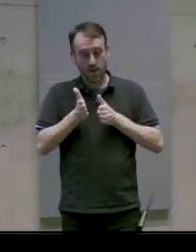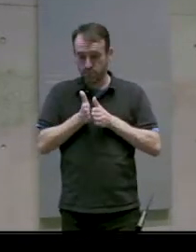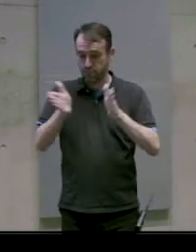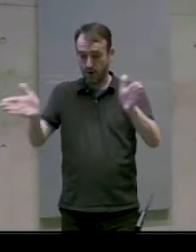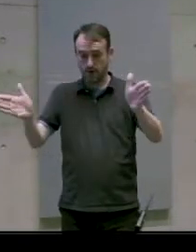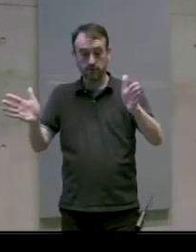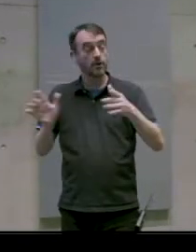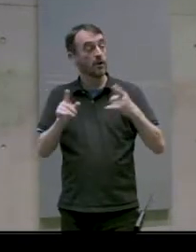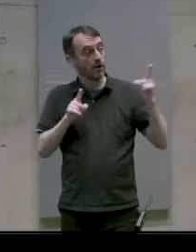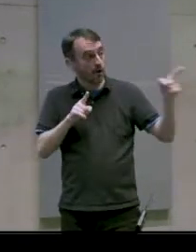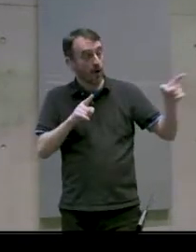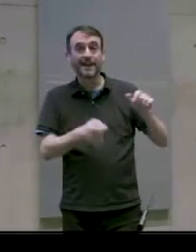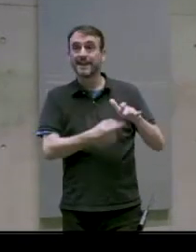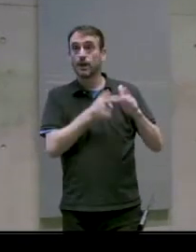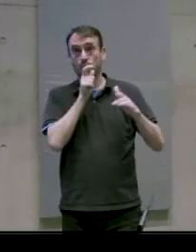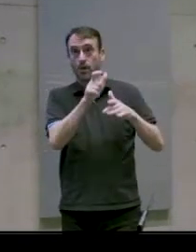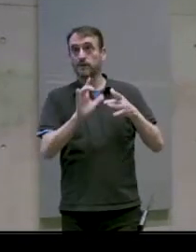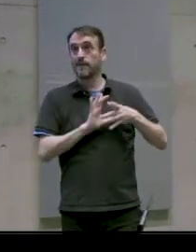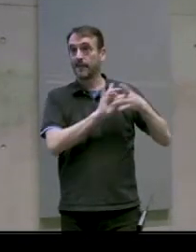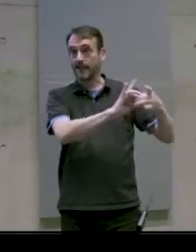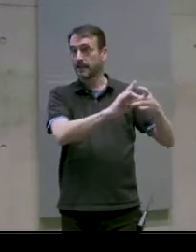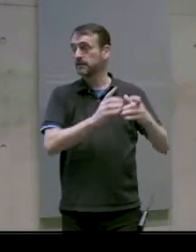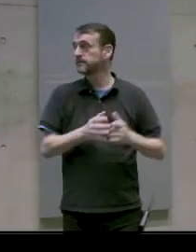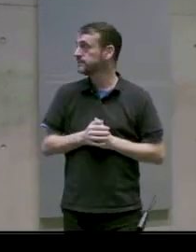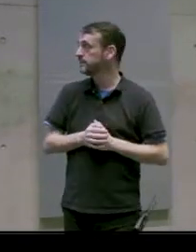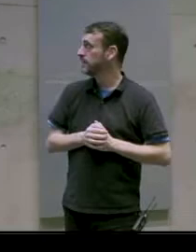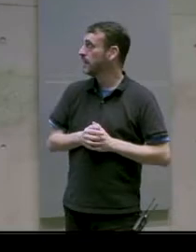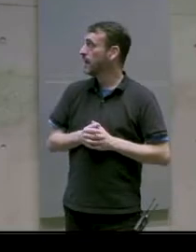said. And then we've got the ability to add